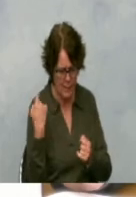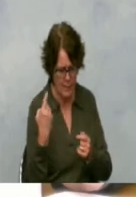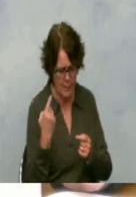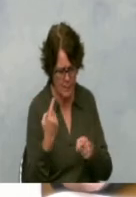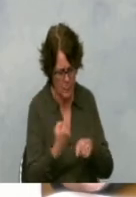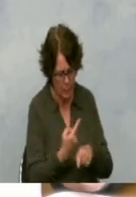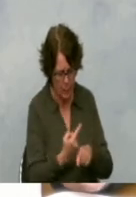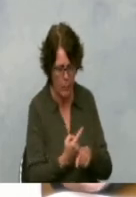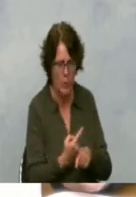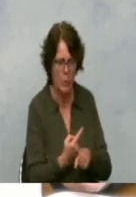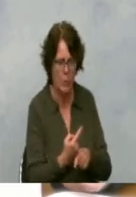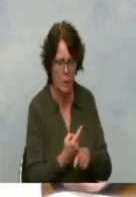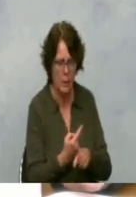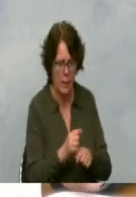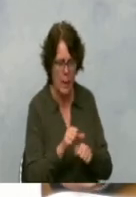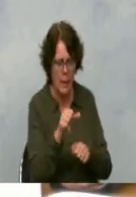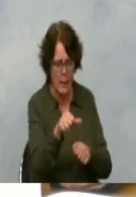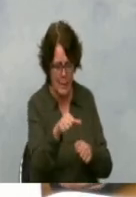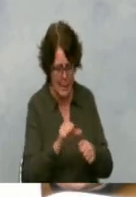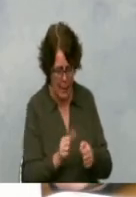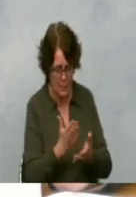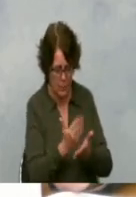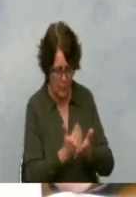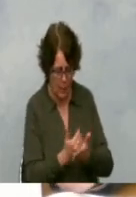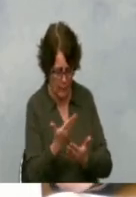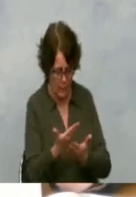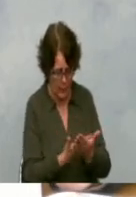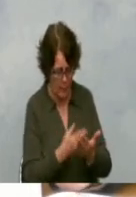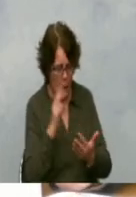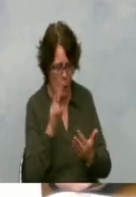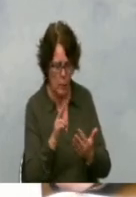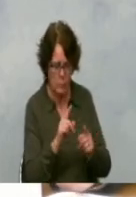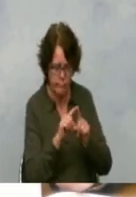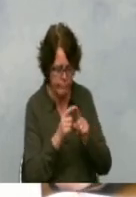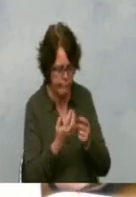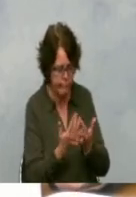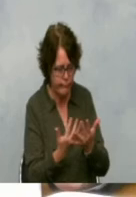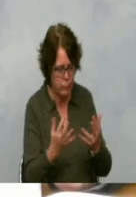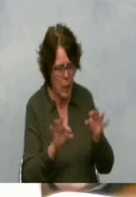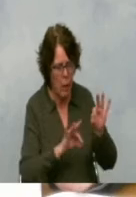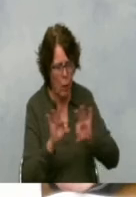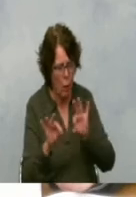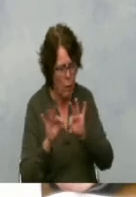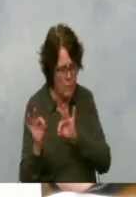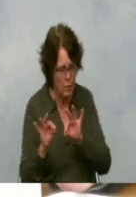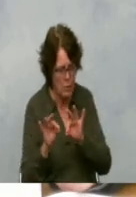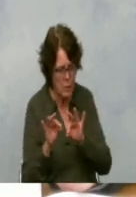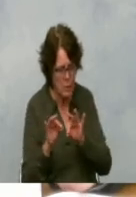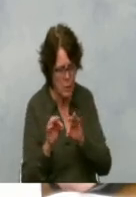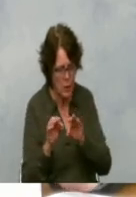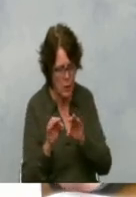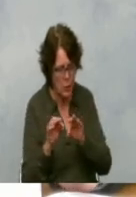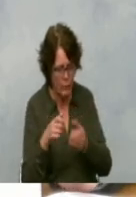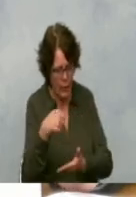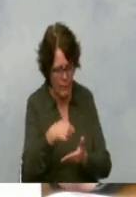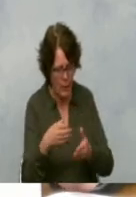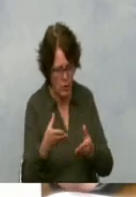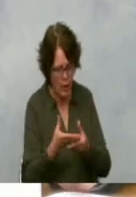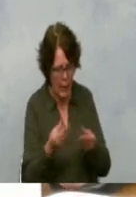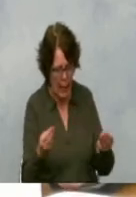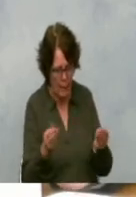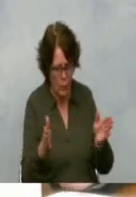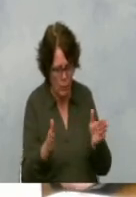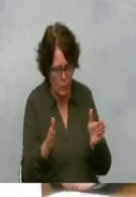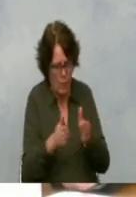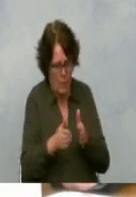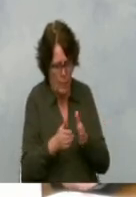The next part of the paper is looking at the options that are in front of you to close that budget gap. So